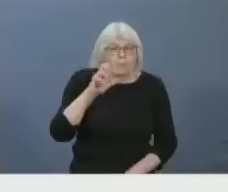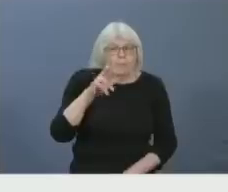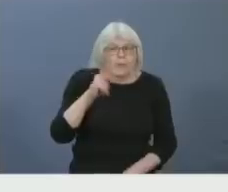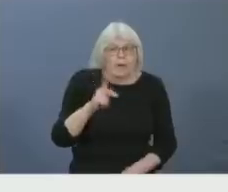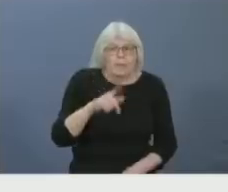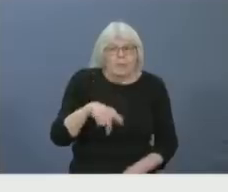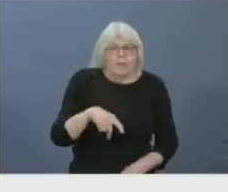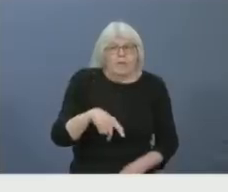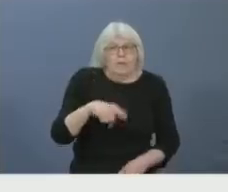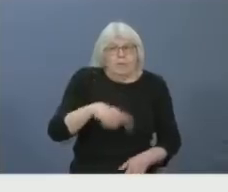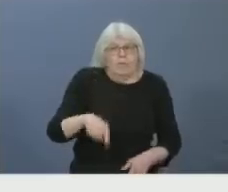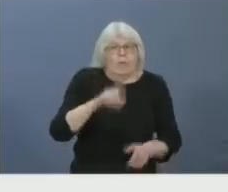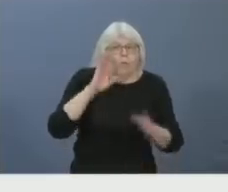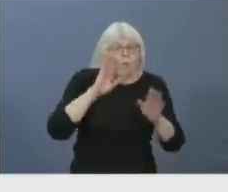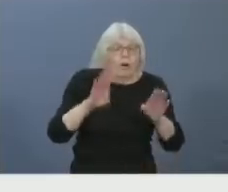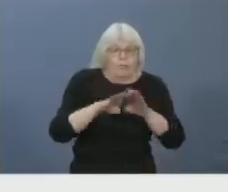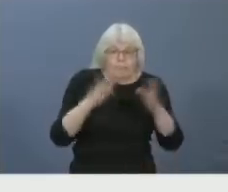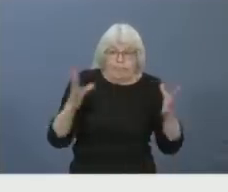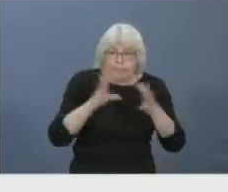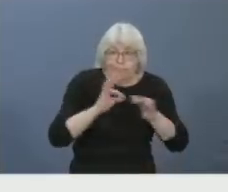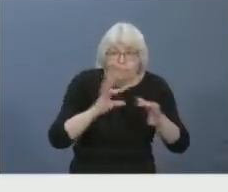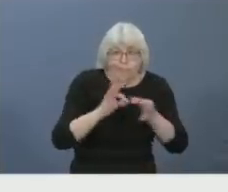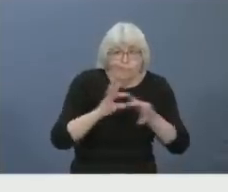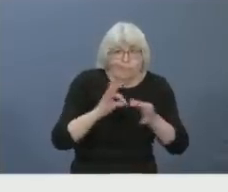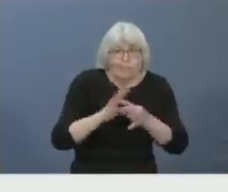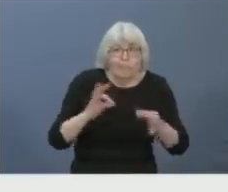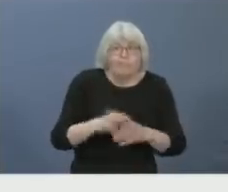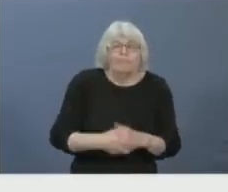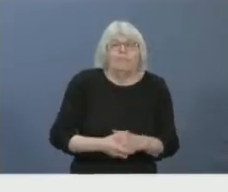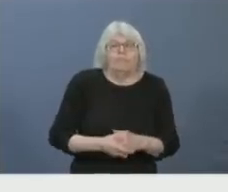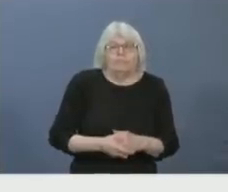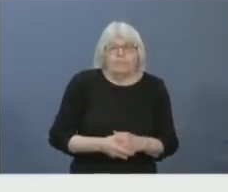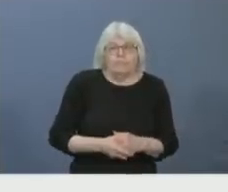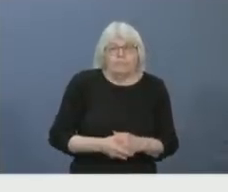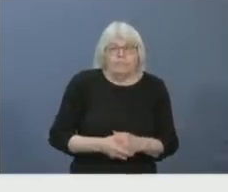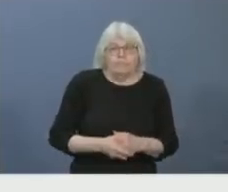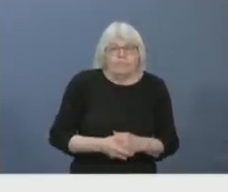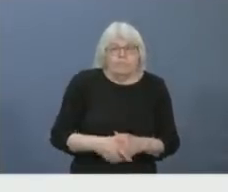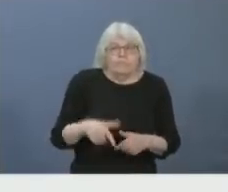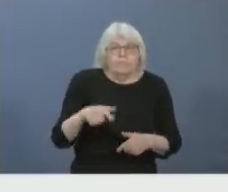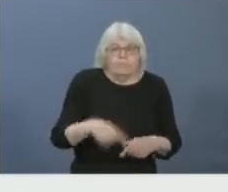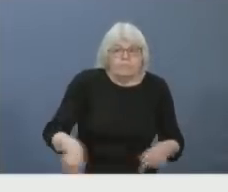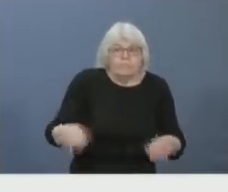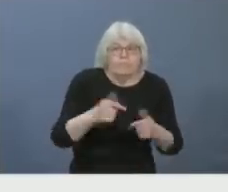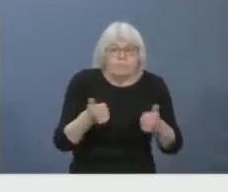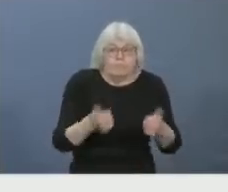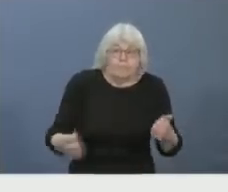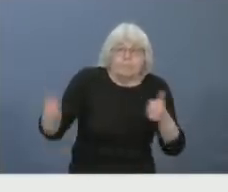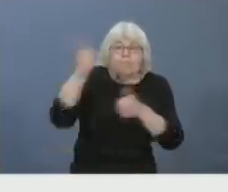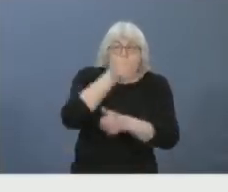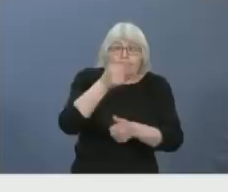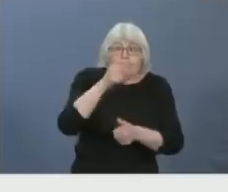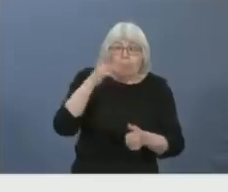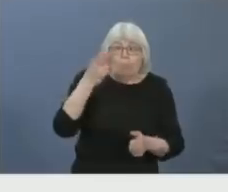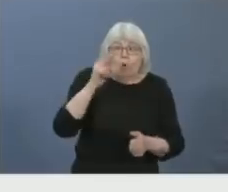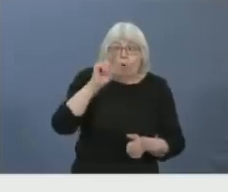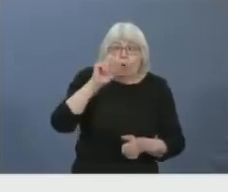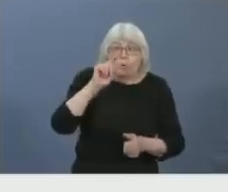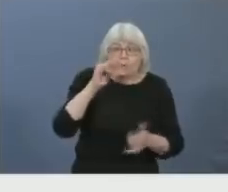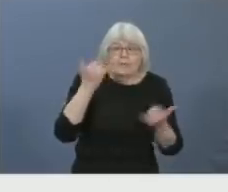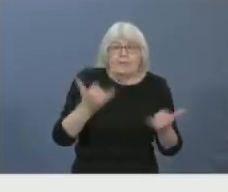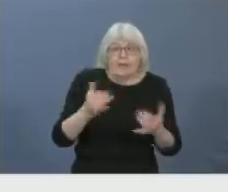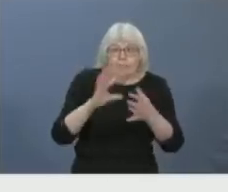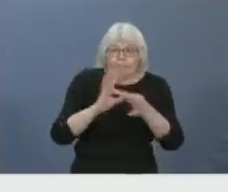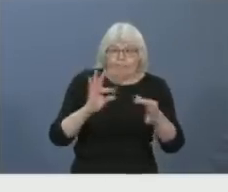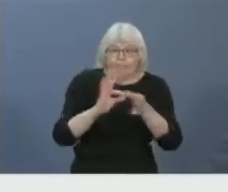We'll begin first with Premier Tim Houston. Go ahead, Premier. Thank you, Marla. Good afternoon, everyone. Today, I'm here in Shelburne. I'm